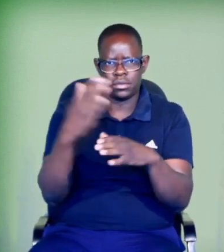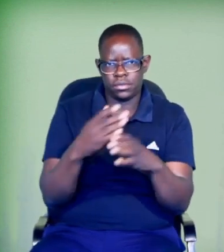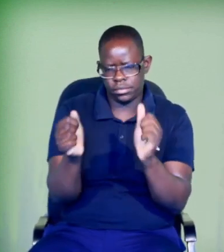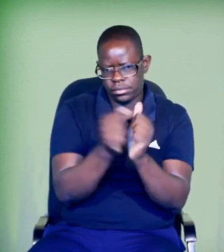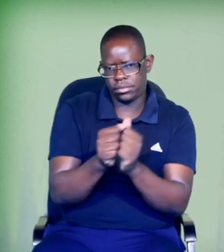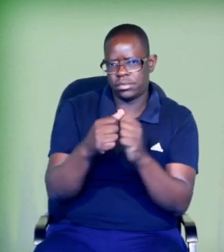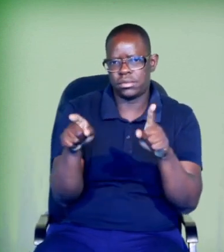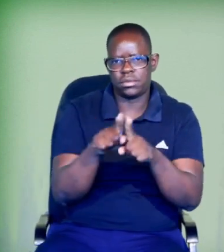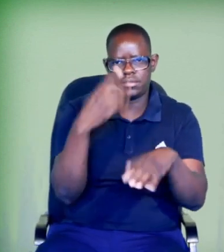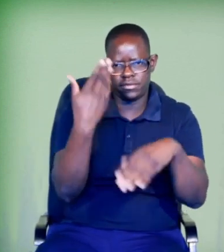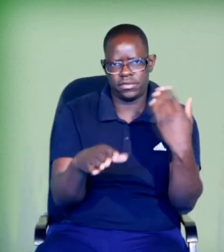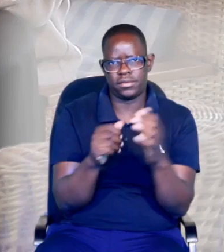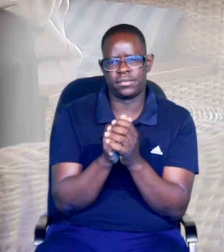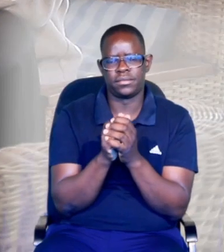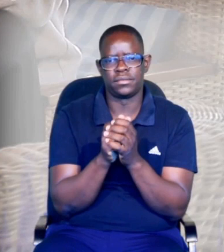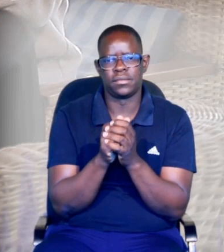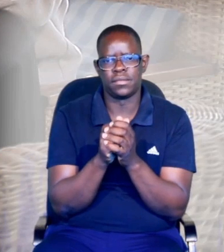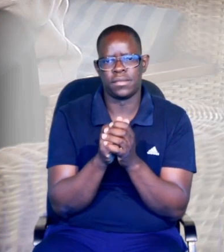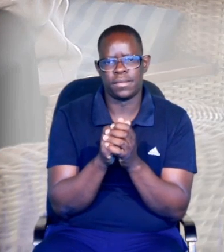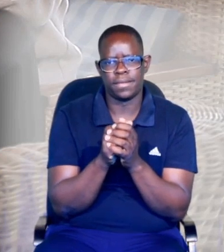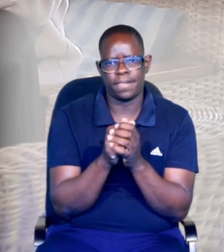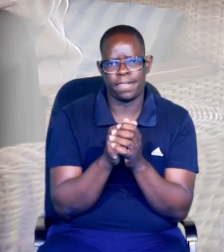to get it done. So,